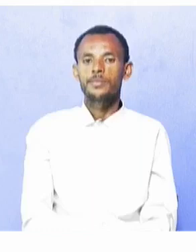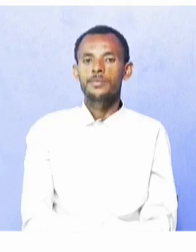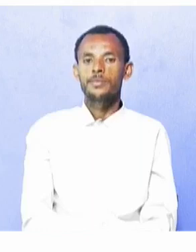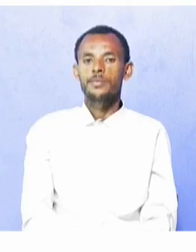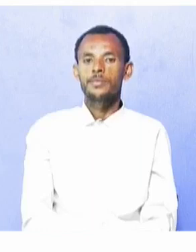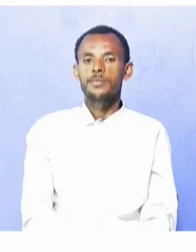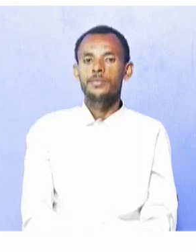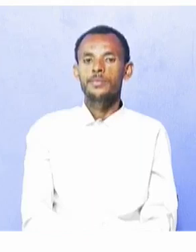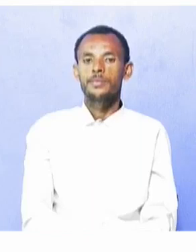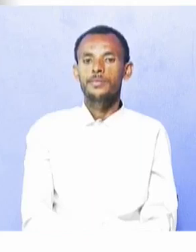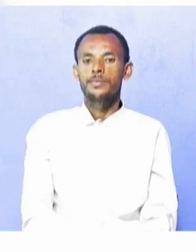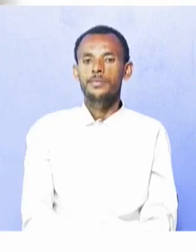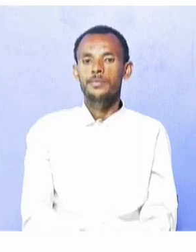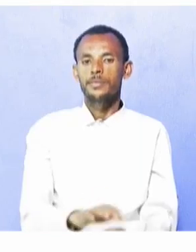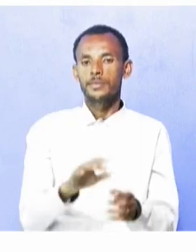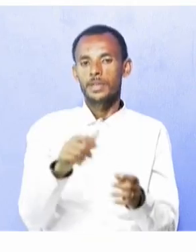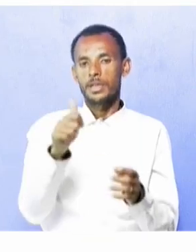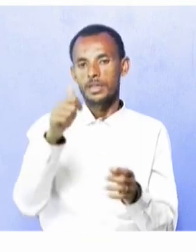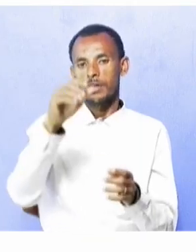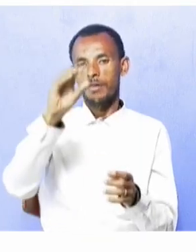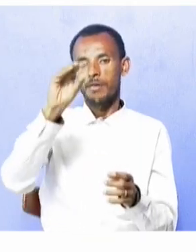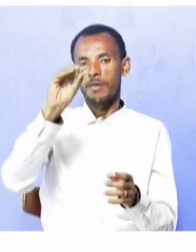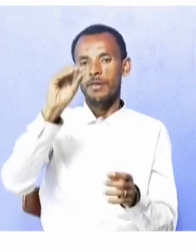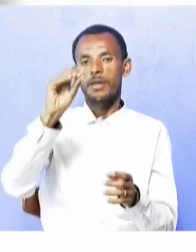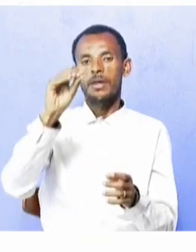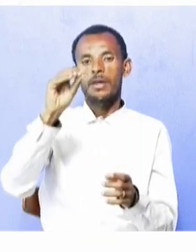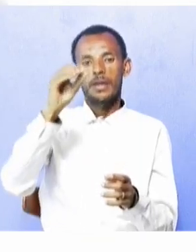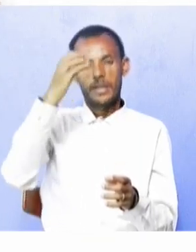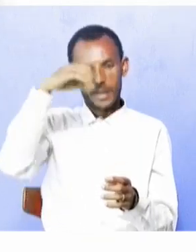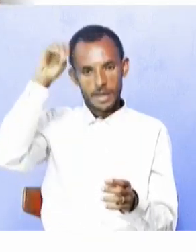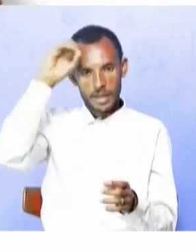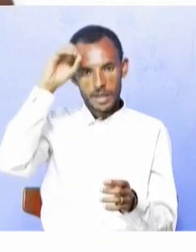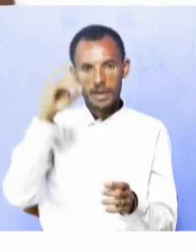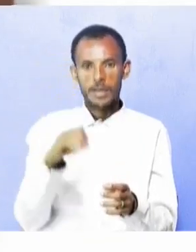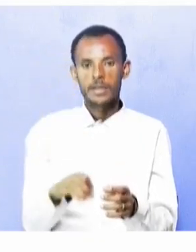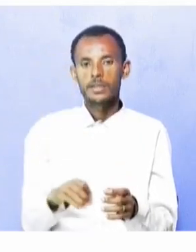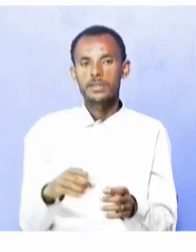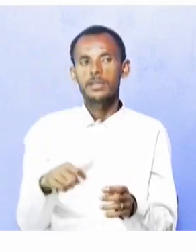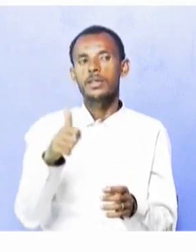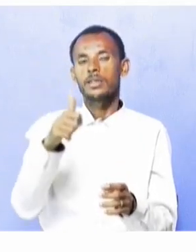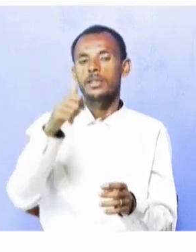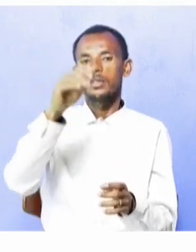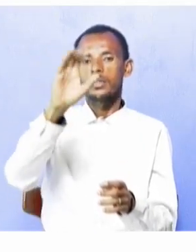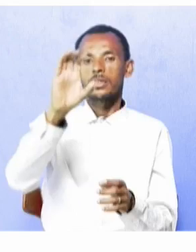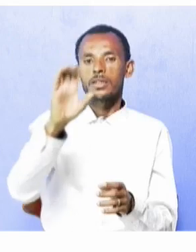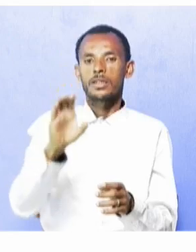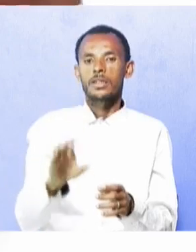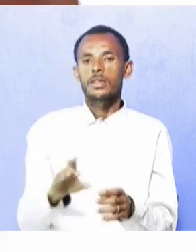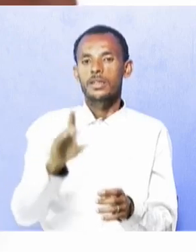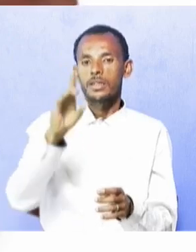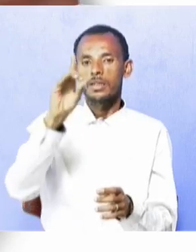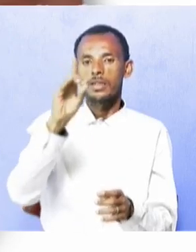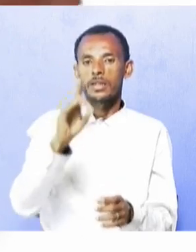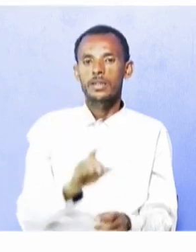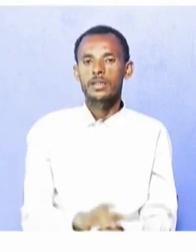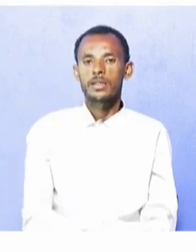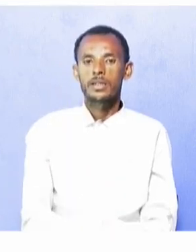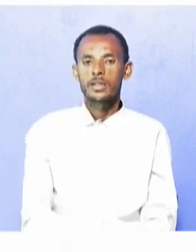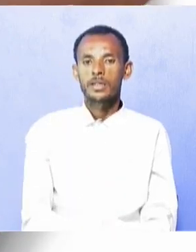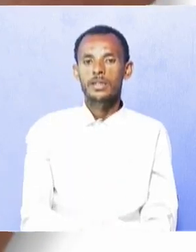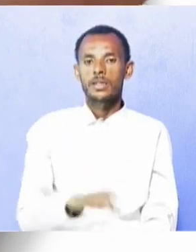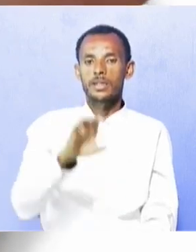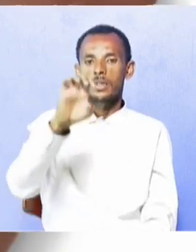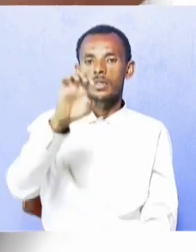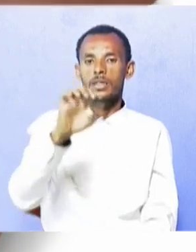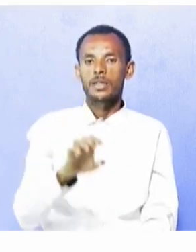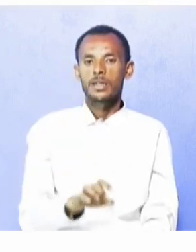Say this is 50 degree, this is C, D,